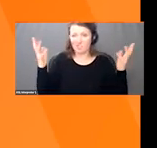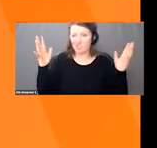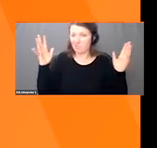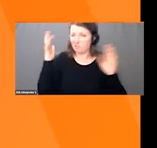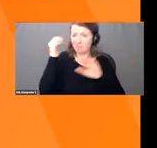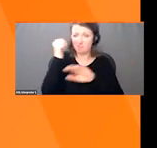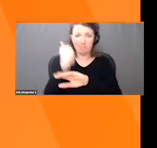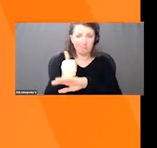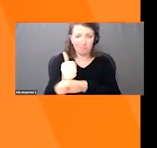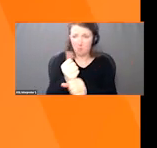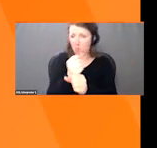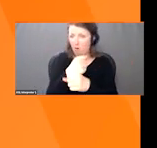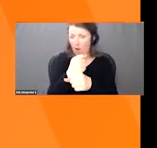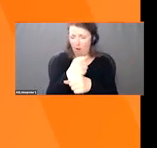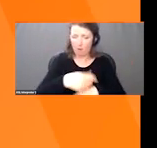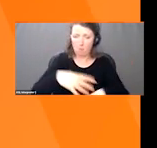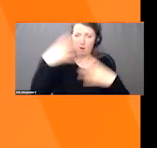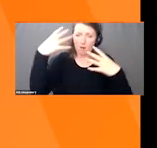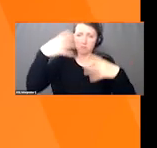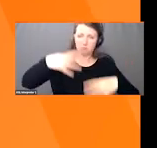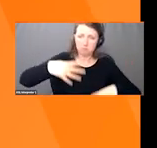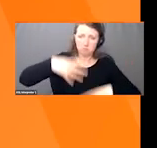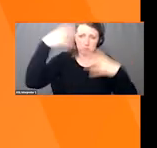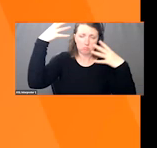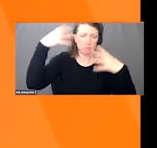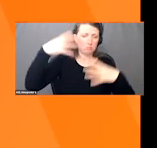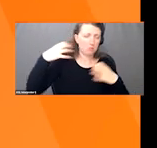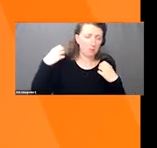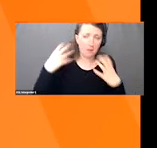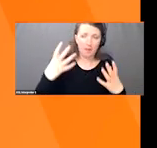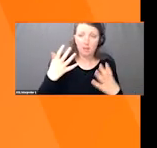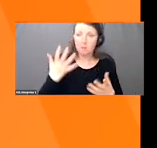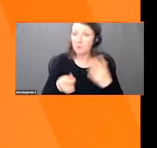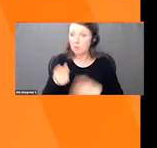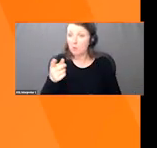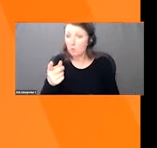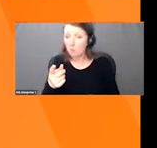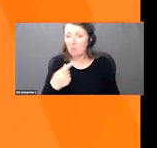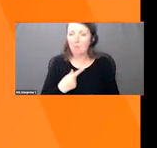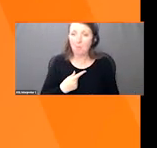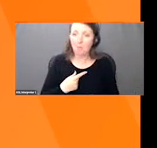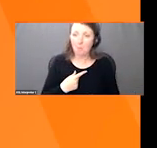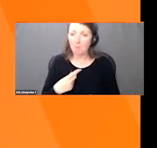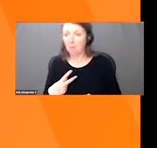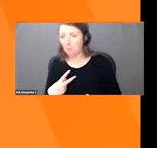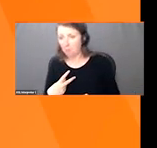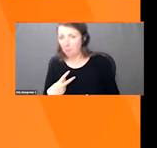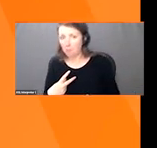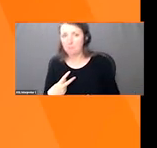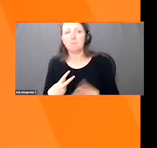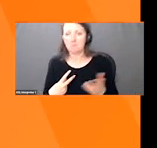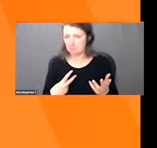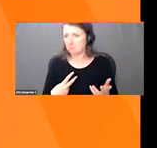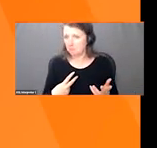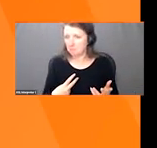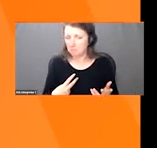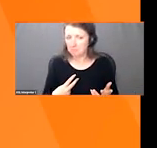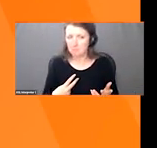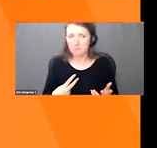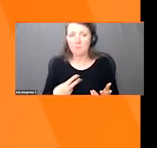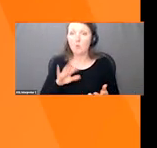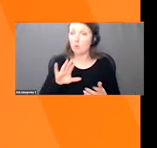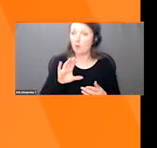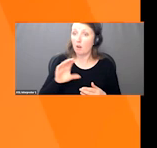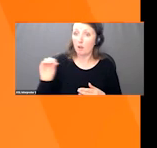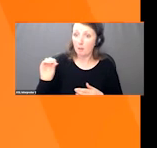there's like, they've got dozens and dozens of products. You might only have one or two. On your company page and your personal page, you